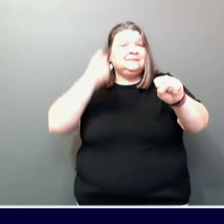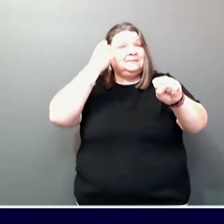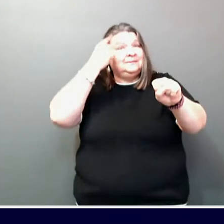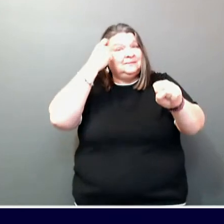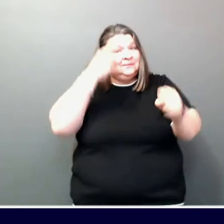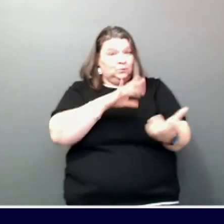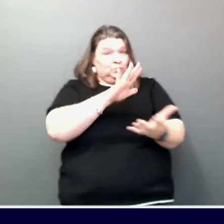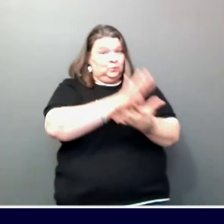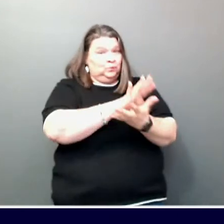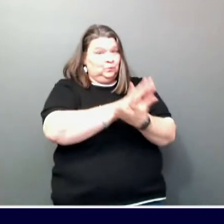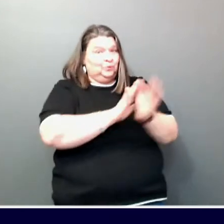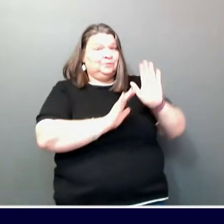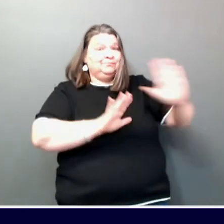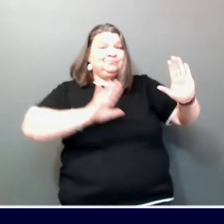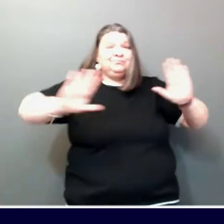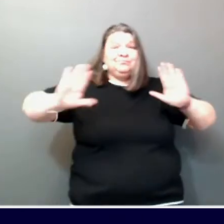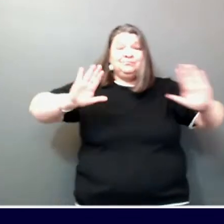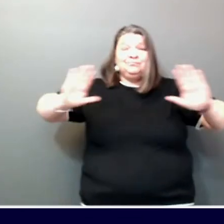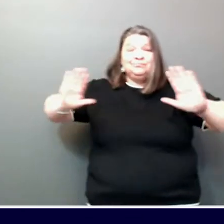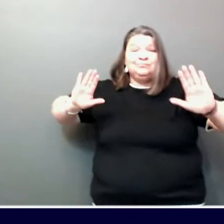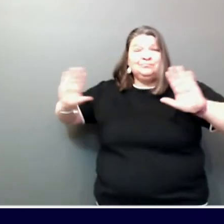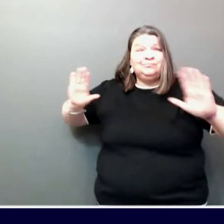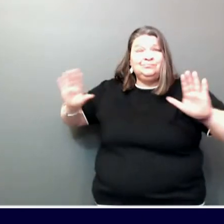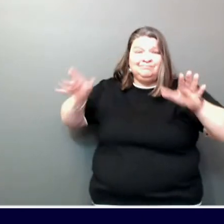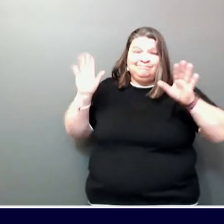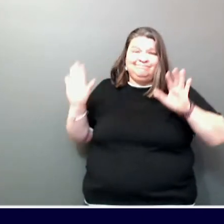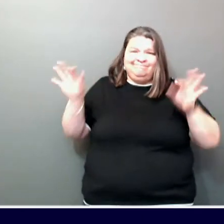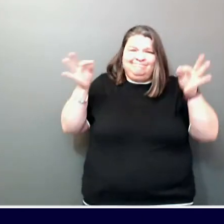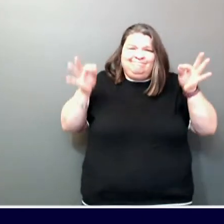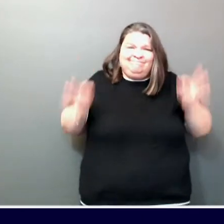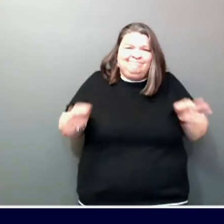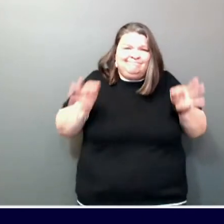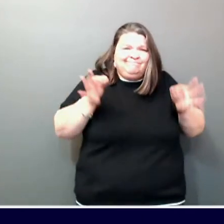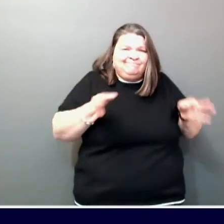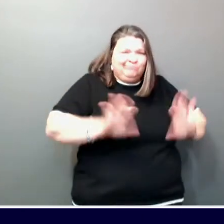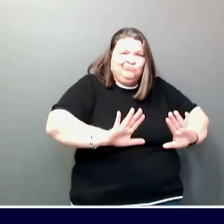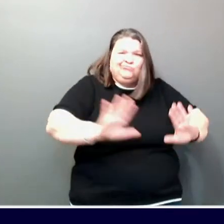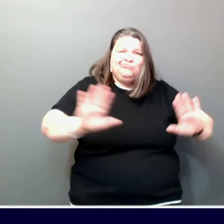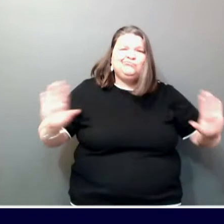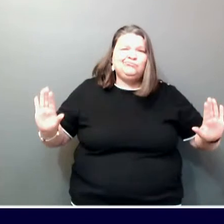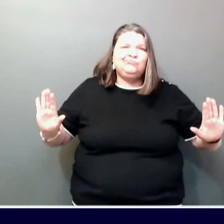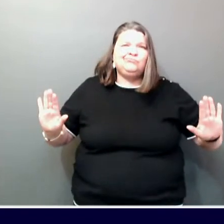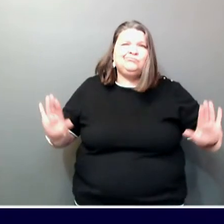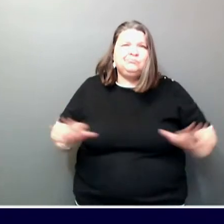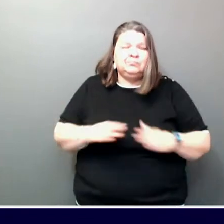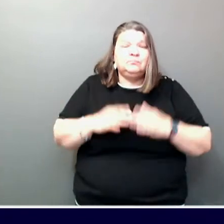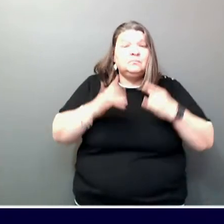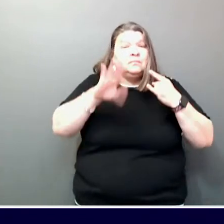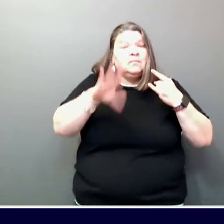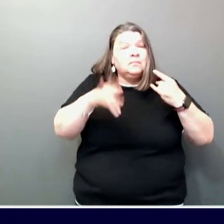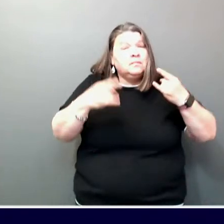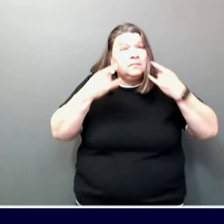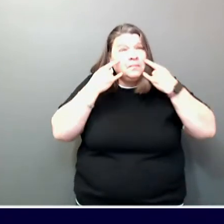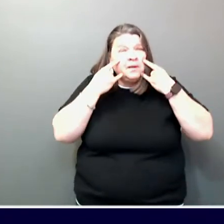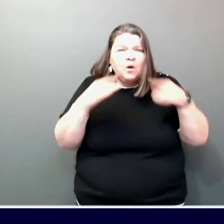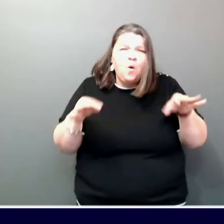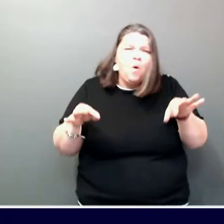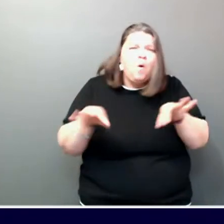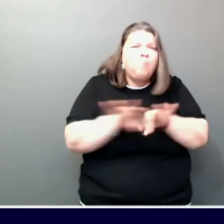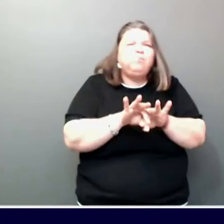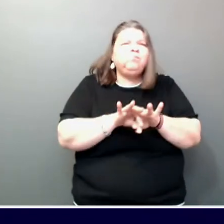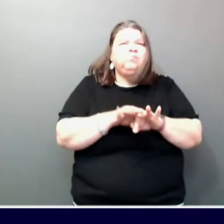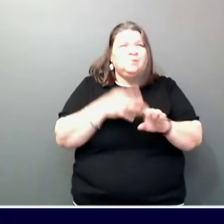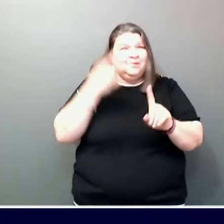districts. Masks are important. When rates of disease are high and vaccination rates